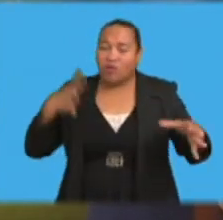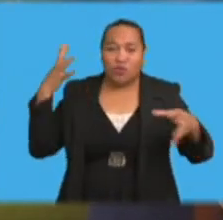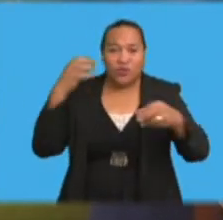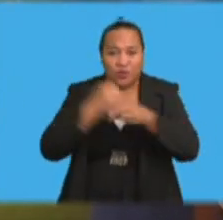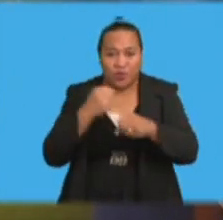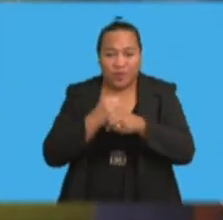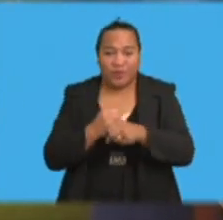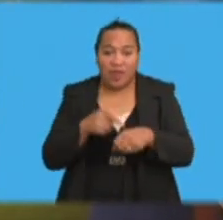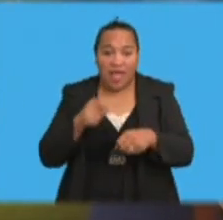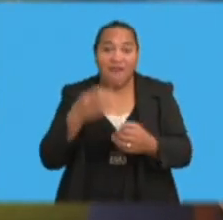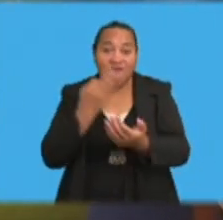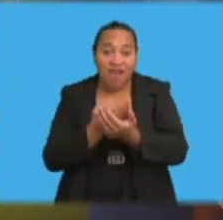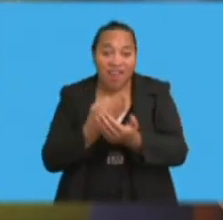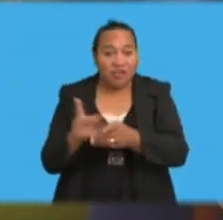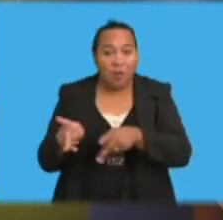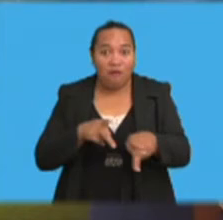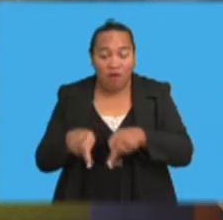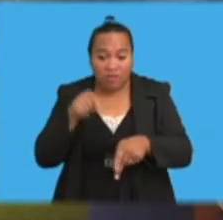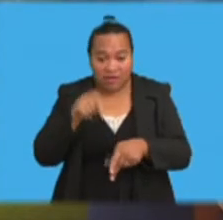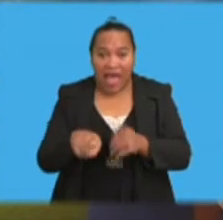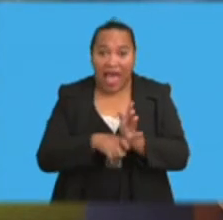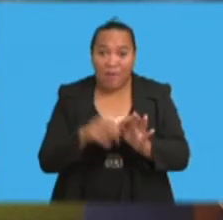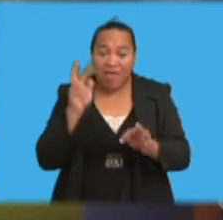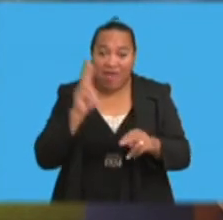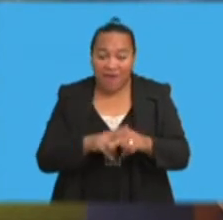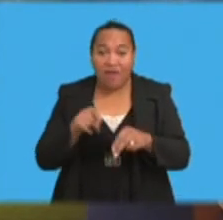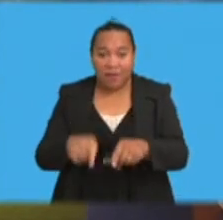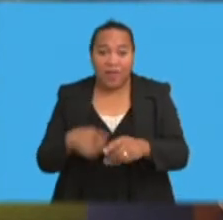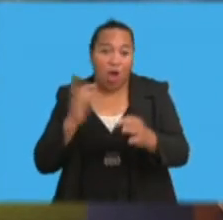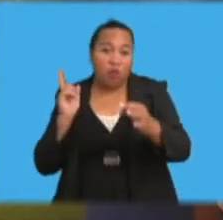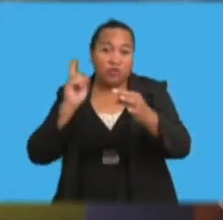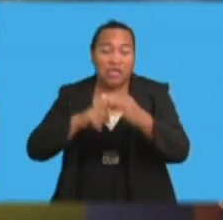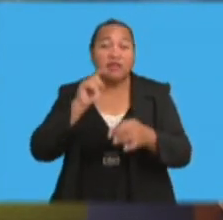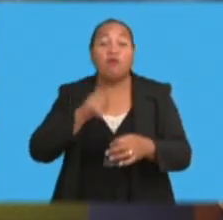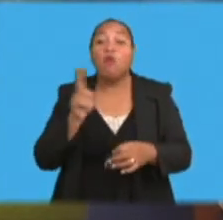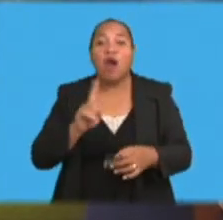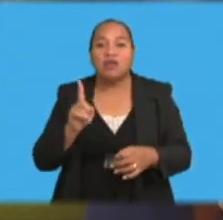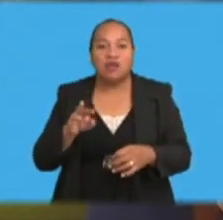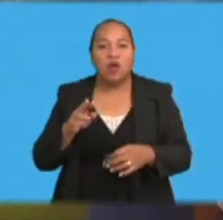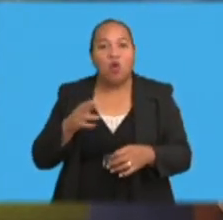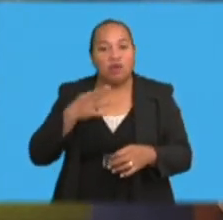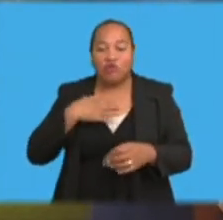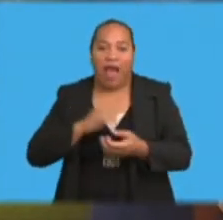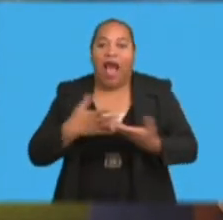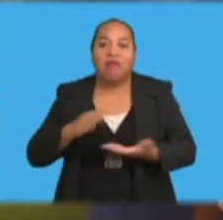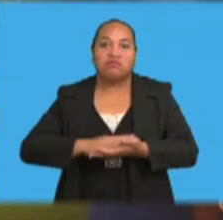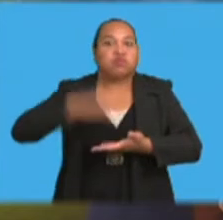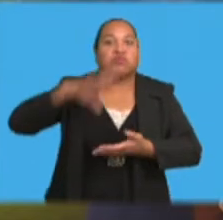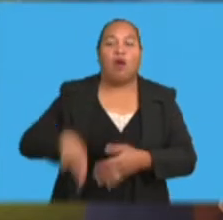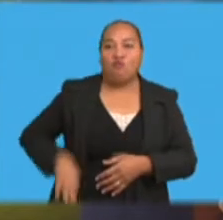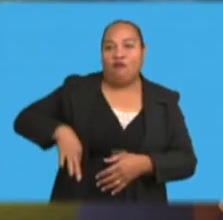the financial performance of the RBF. The objective of any central bank, Madam Speaker, is not to maximize profit. However,